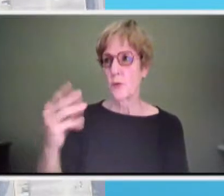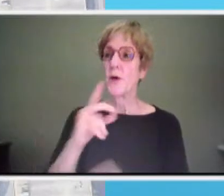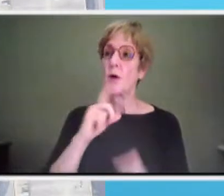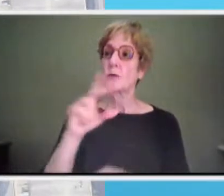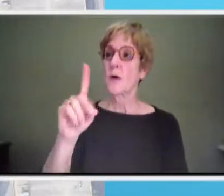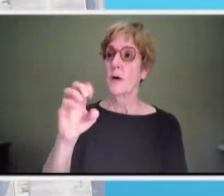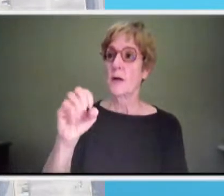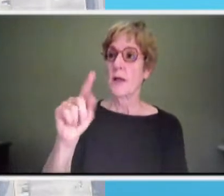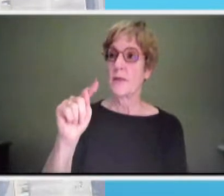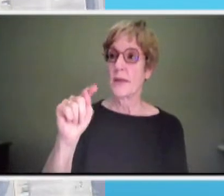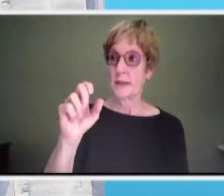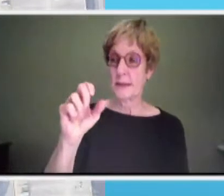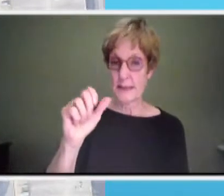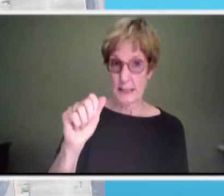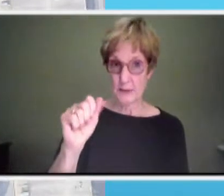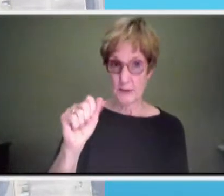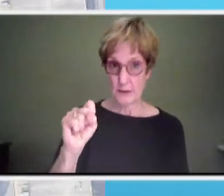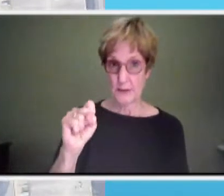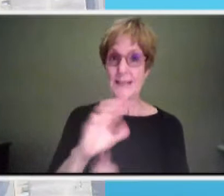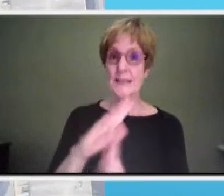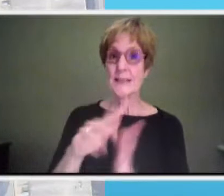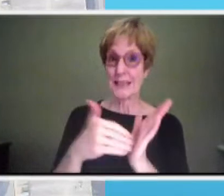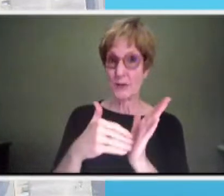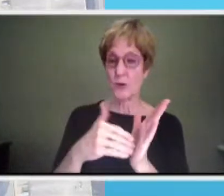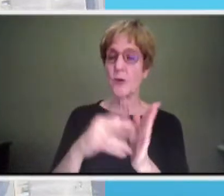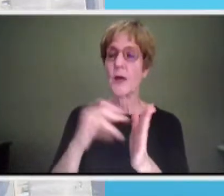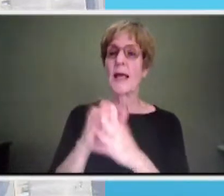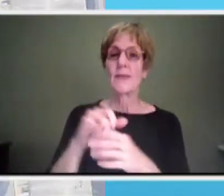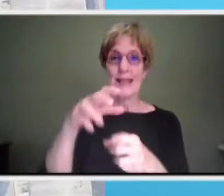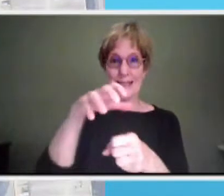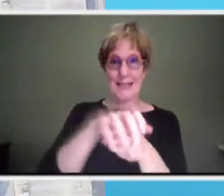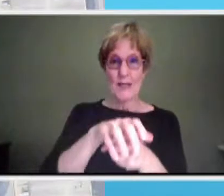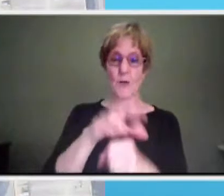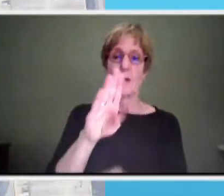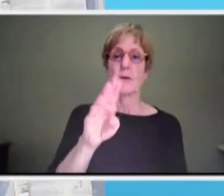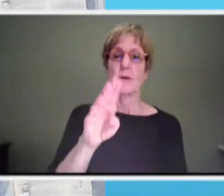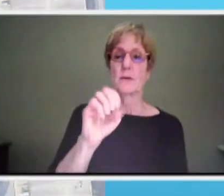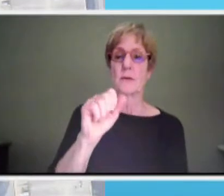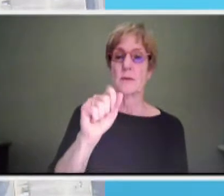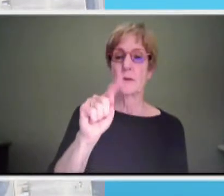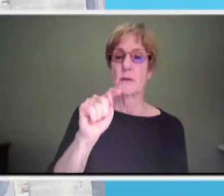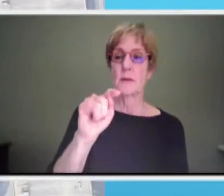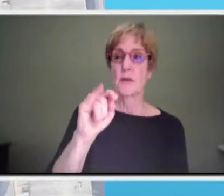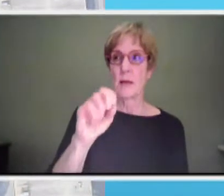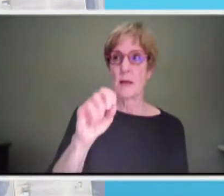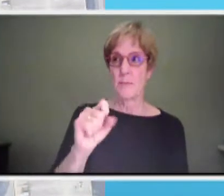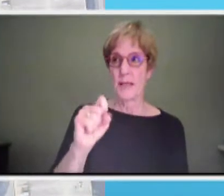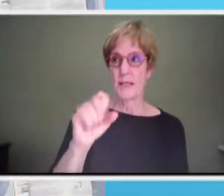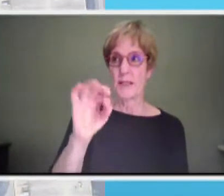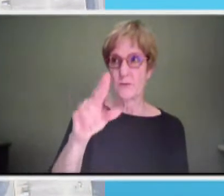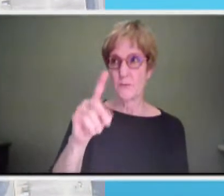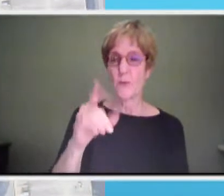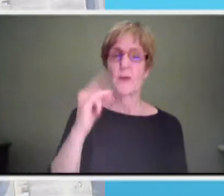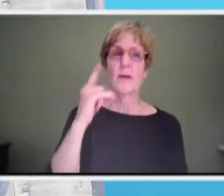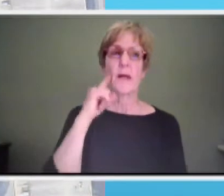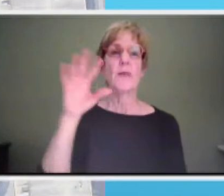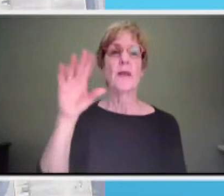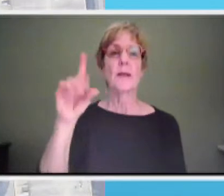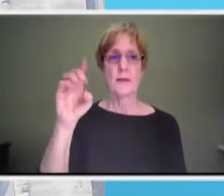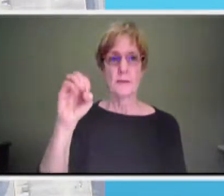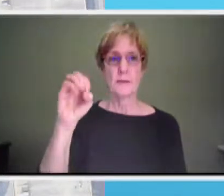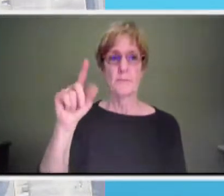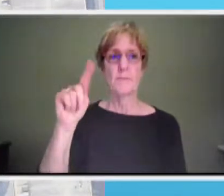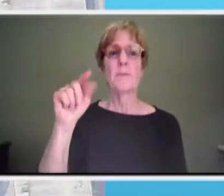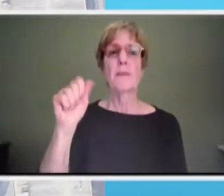Charlotte. The Delta Center is located here on Beatties Ford Road. I think we've got a robust turnout from the Deltas tonight, so you'll hear from